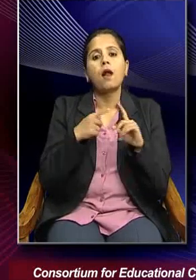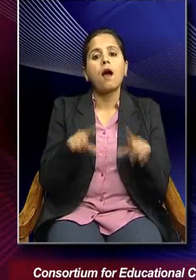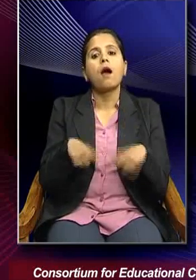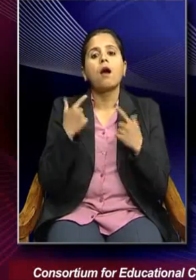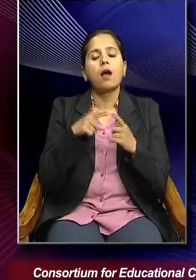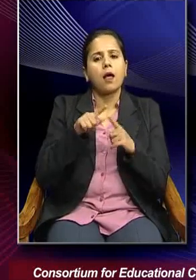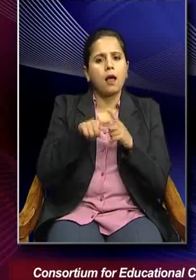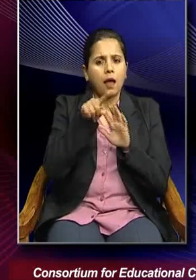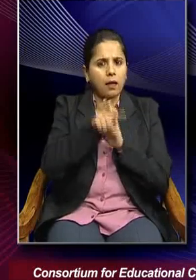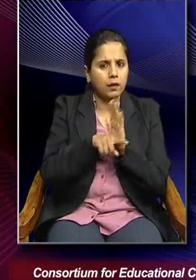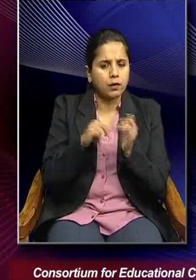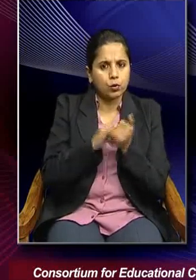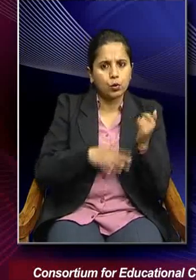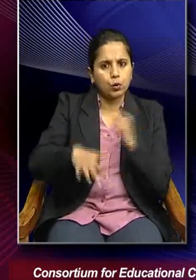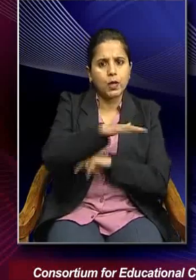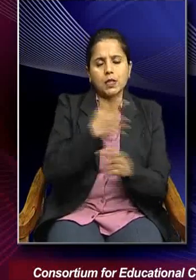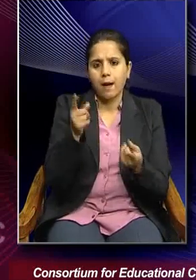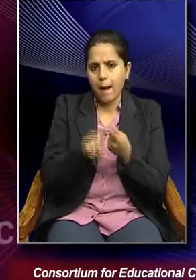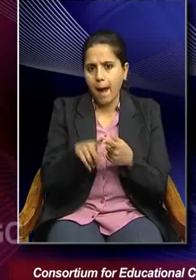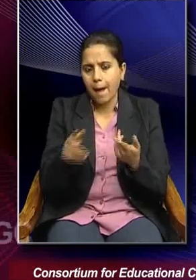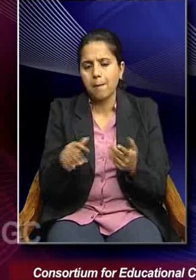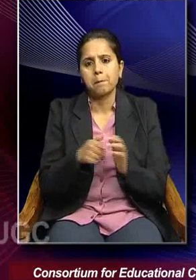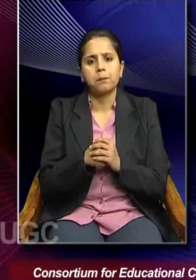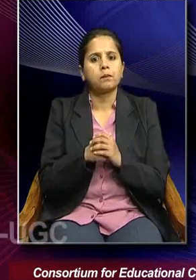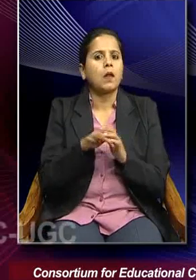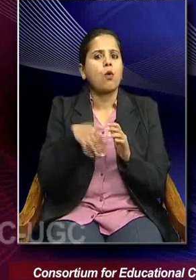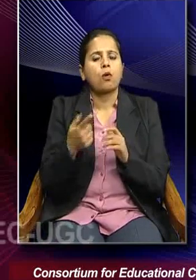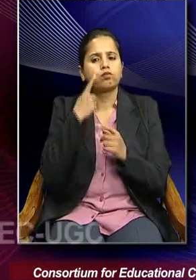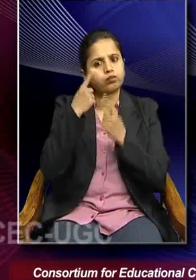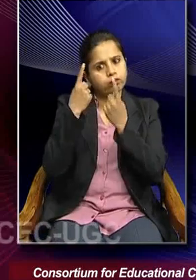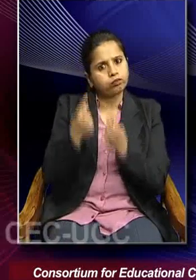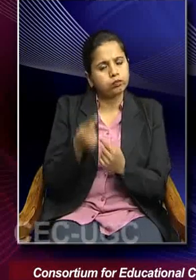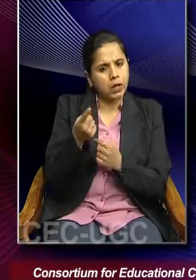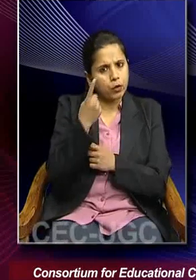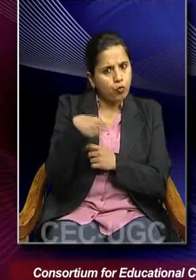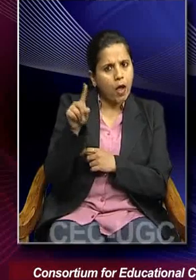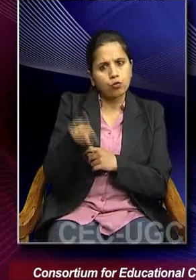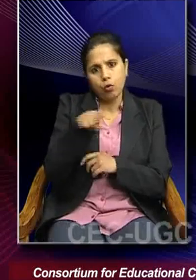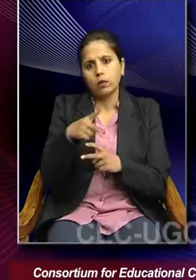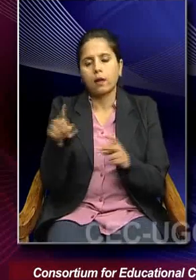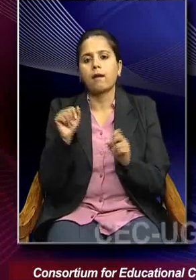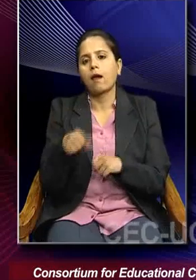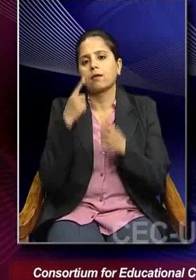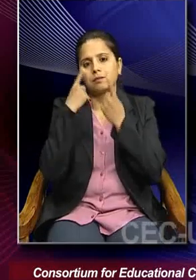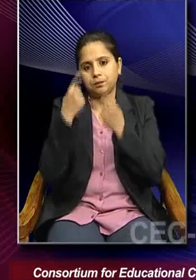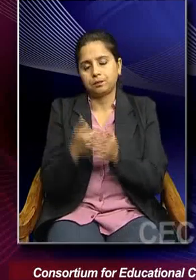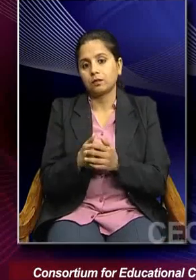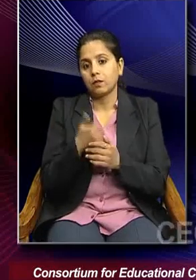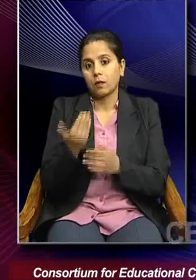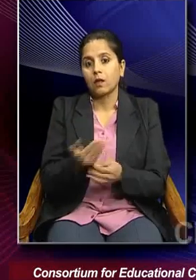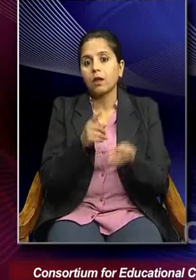ethical situations that we encounter and evaluate them to be right and wrong. Coming now